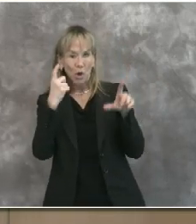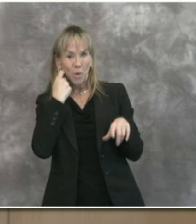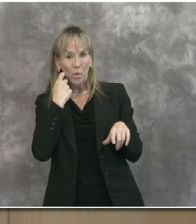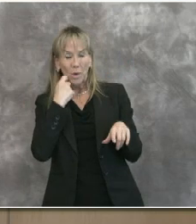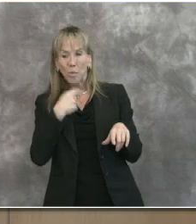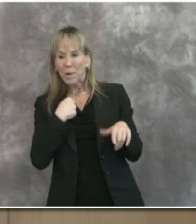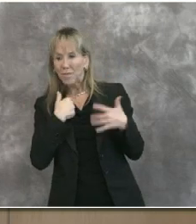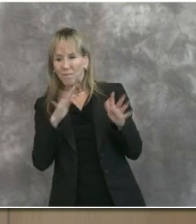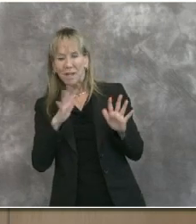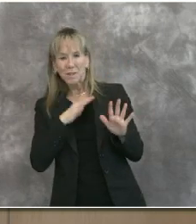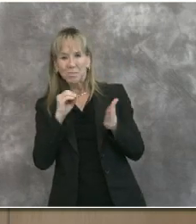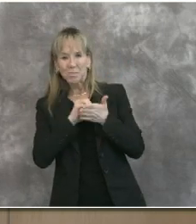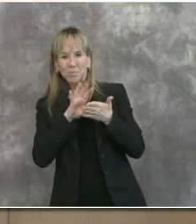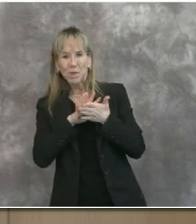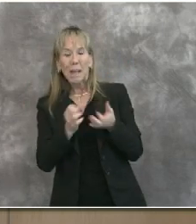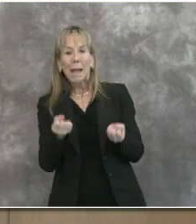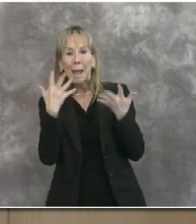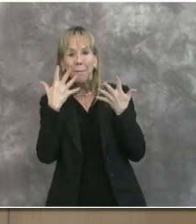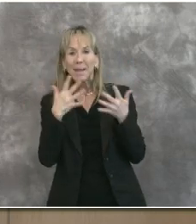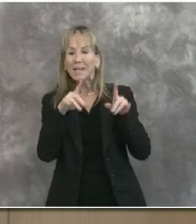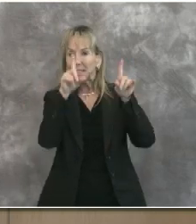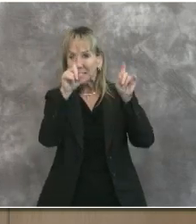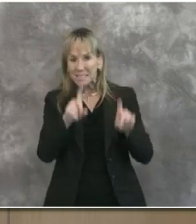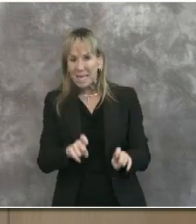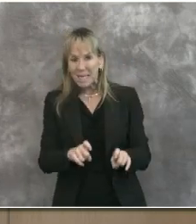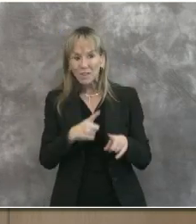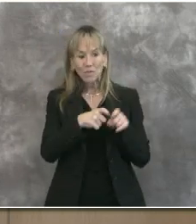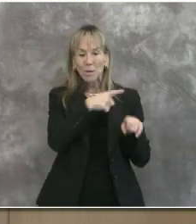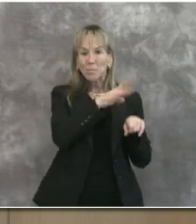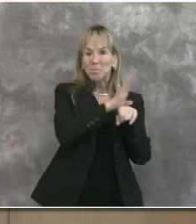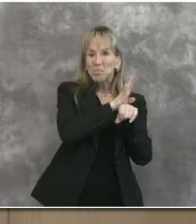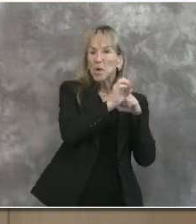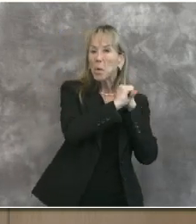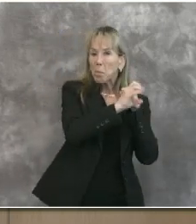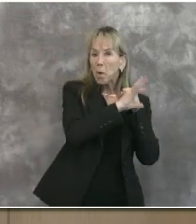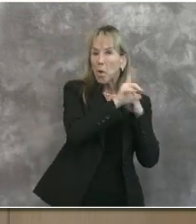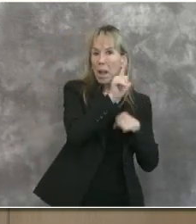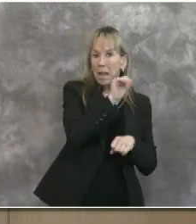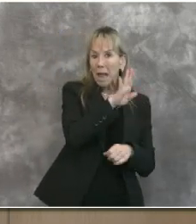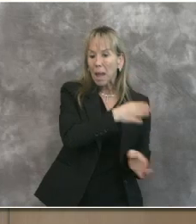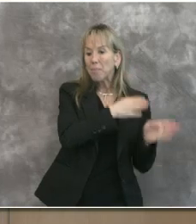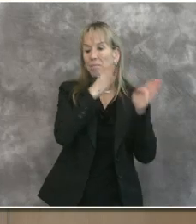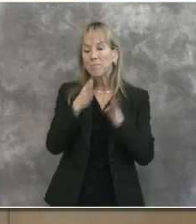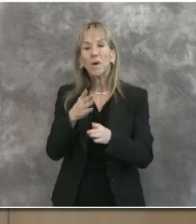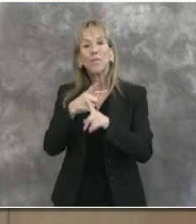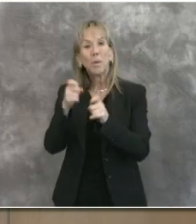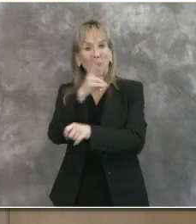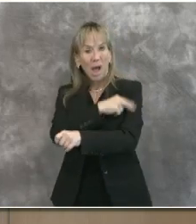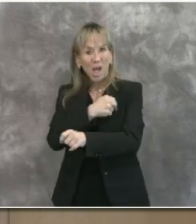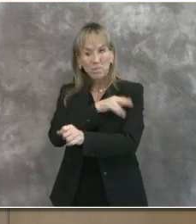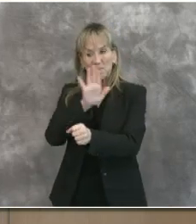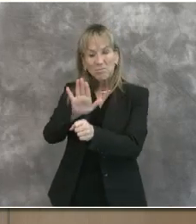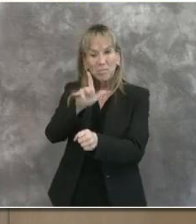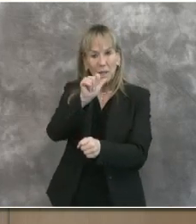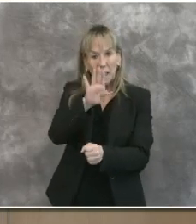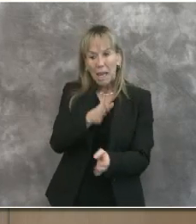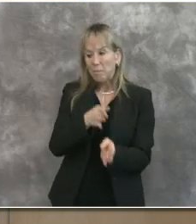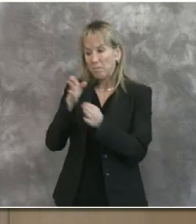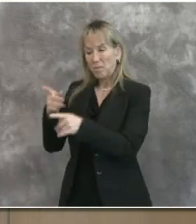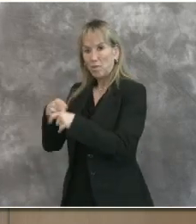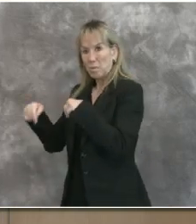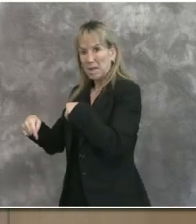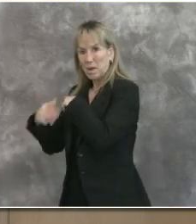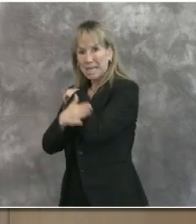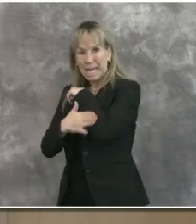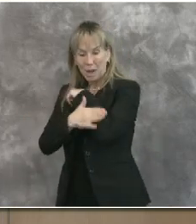tests that are available both in commercial labs and in the hospitals and in our public health lab. Again,